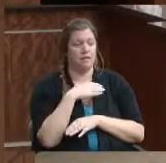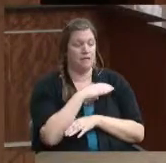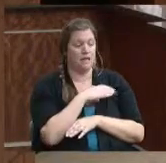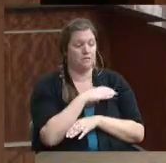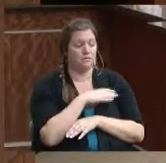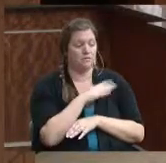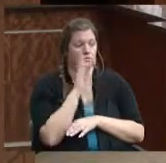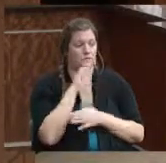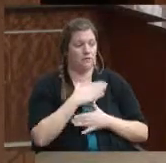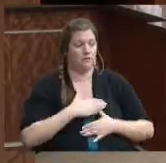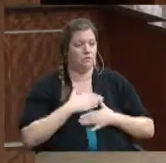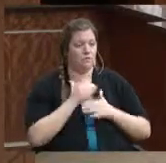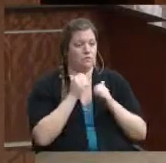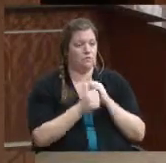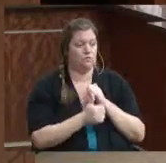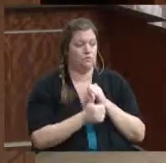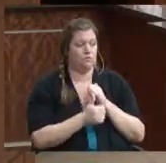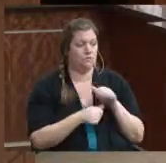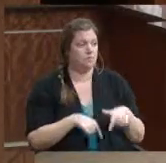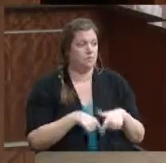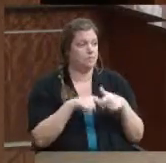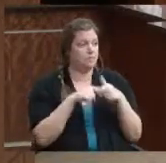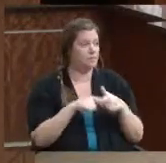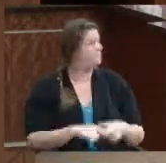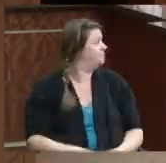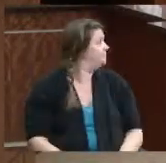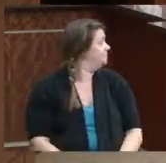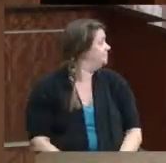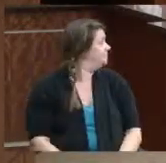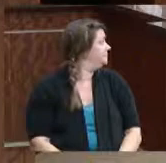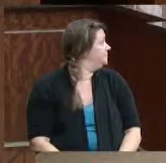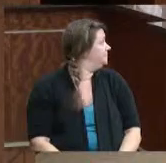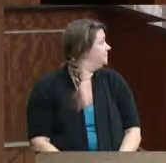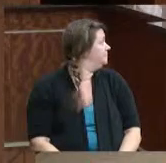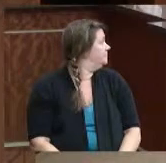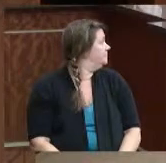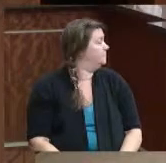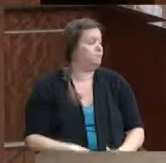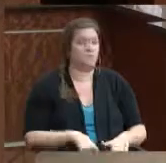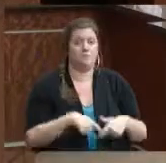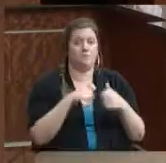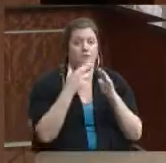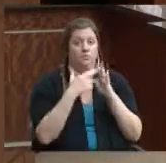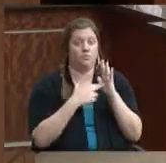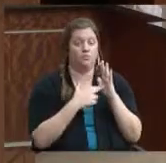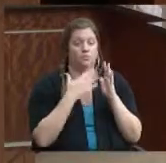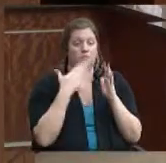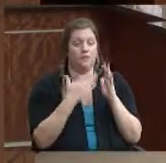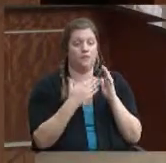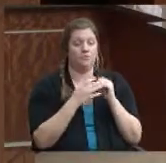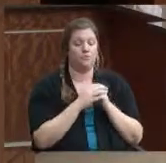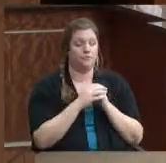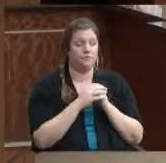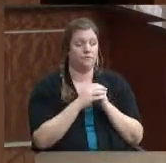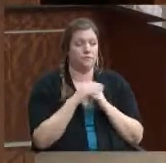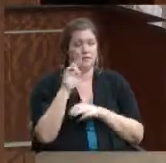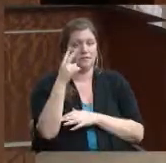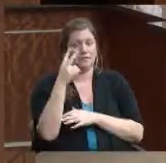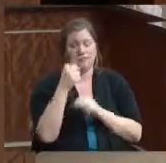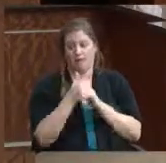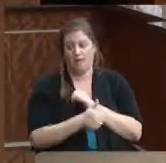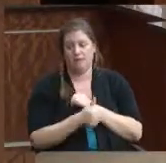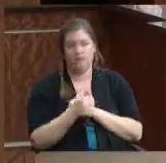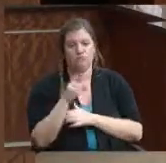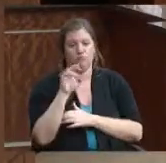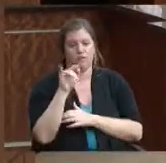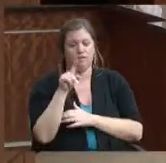I'll entertain a motion to suspend the rules. Suspend the rules, Mr. President. Thank you, Councilman Lez. Second. Thank you,